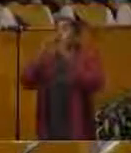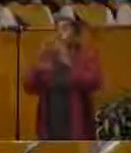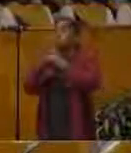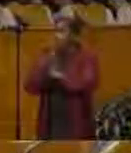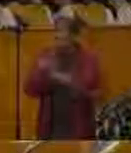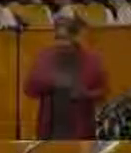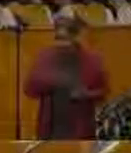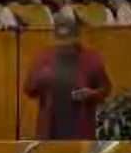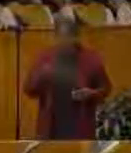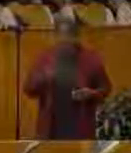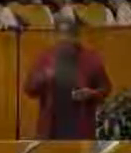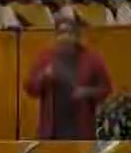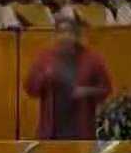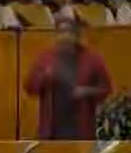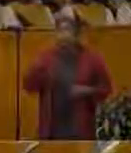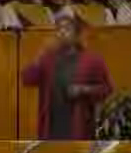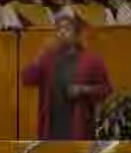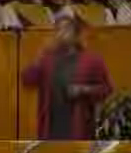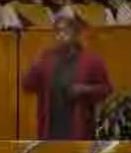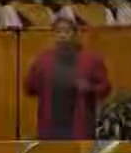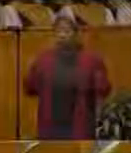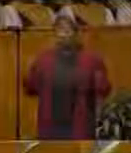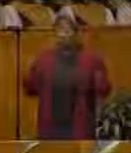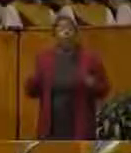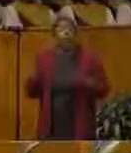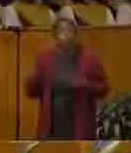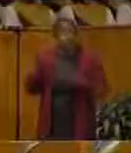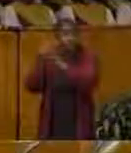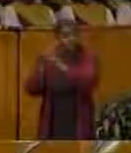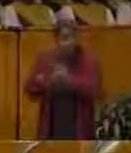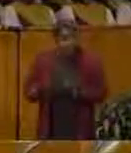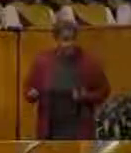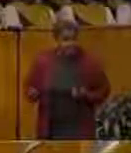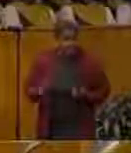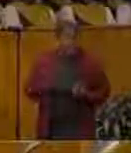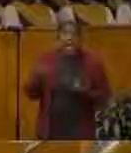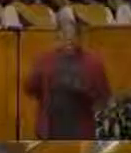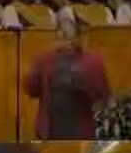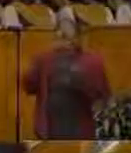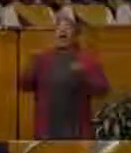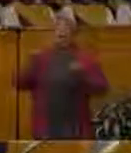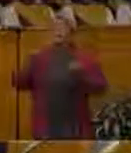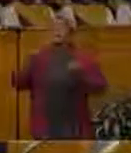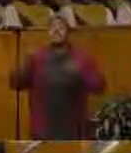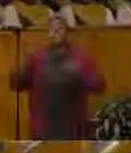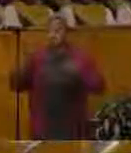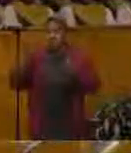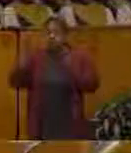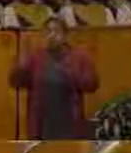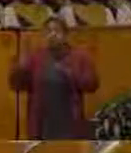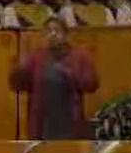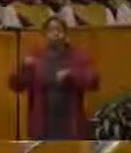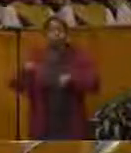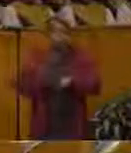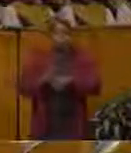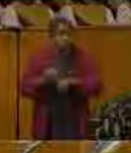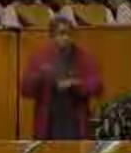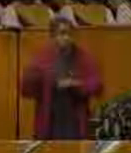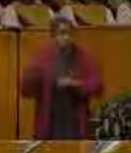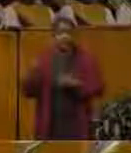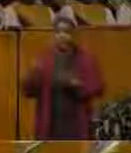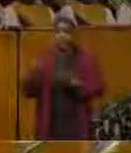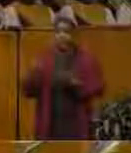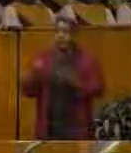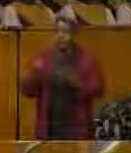morning and you saw how cold it was, you still didn't stay at home. You